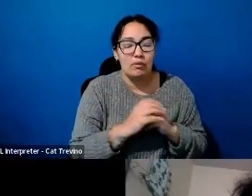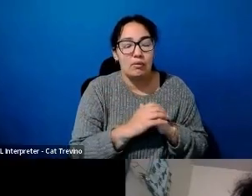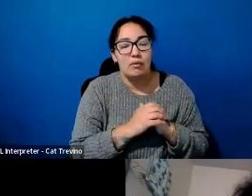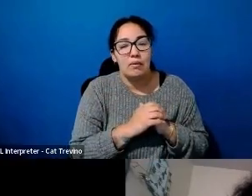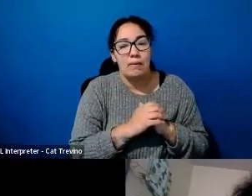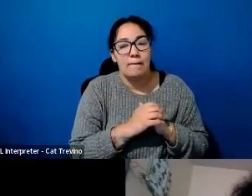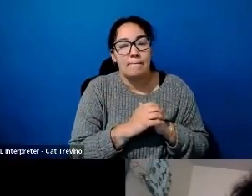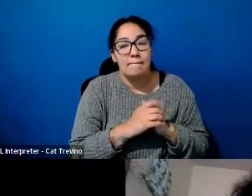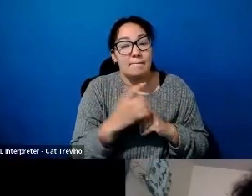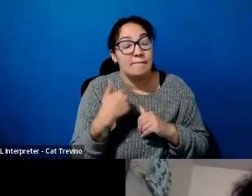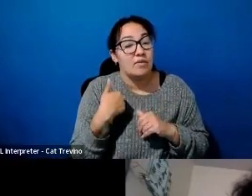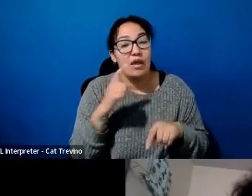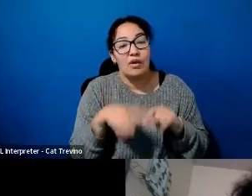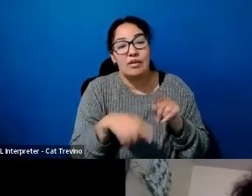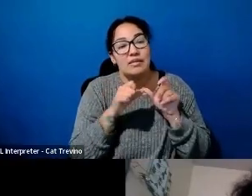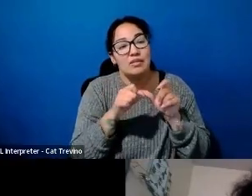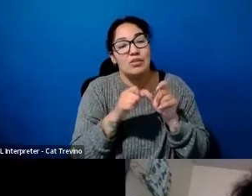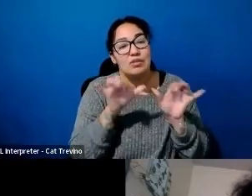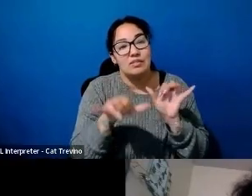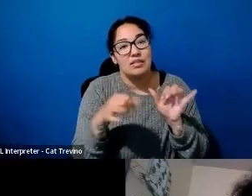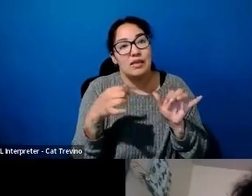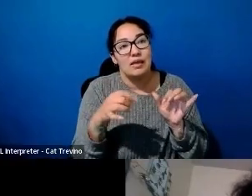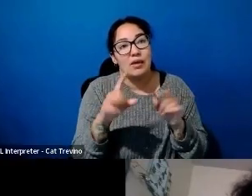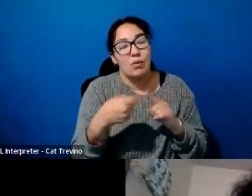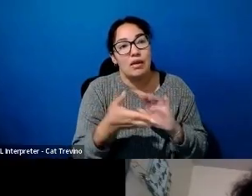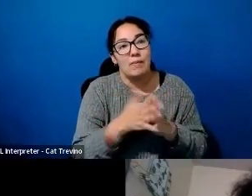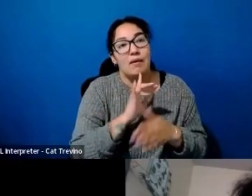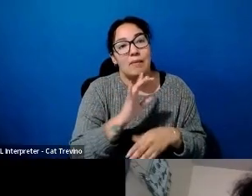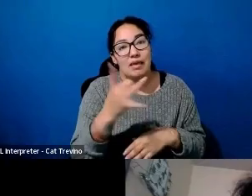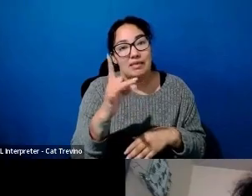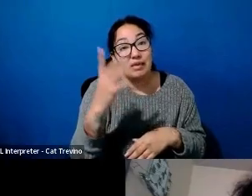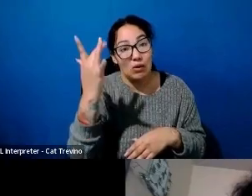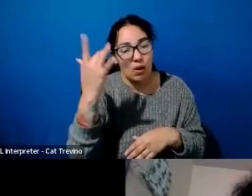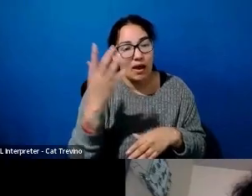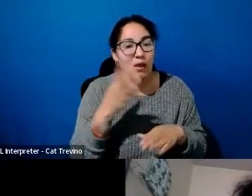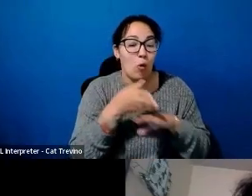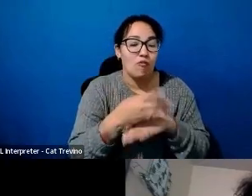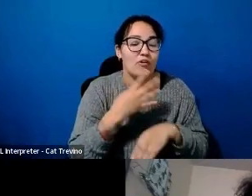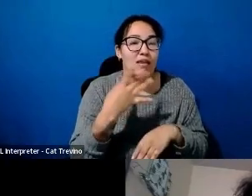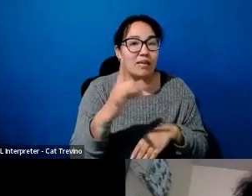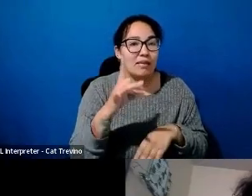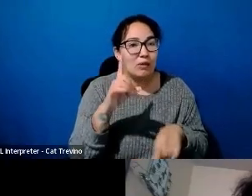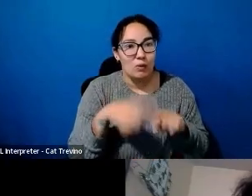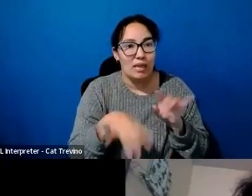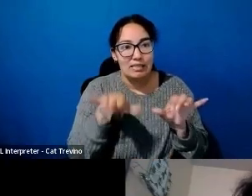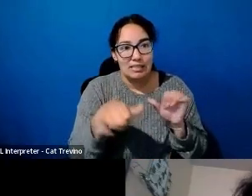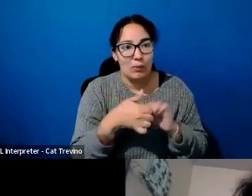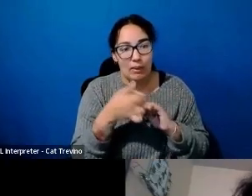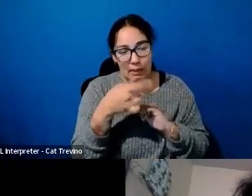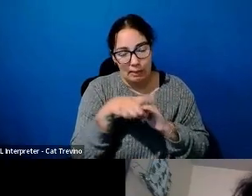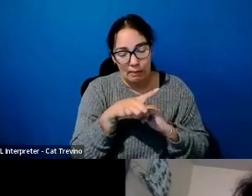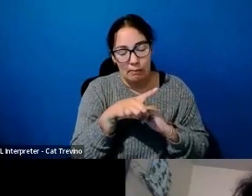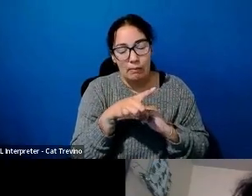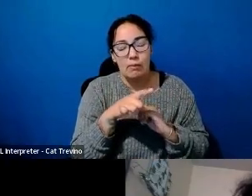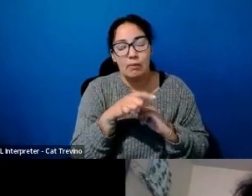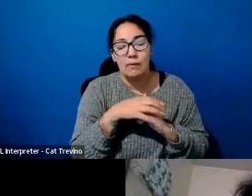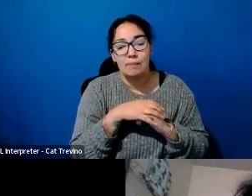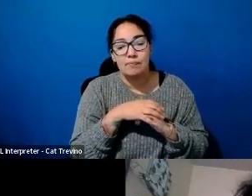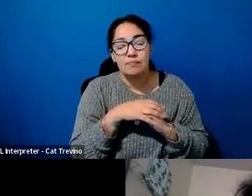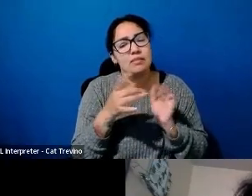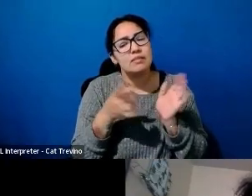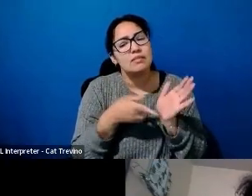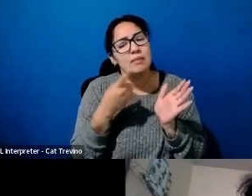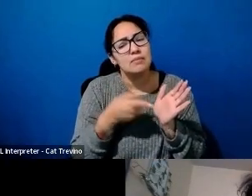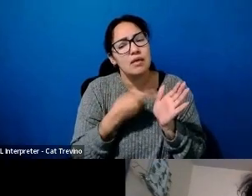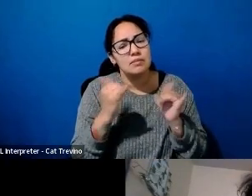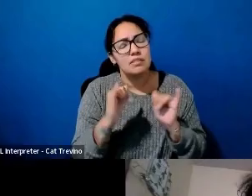Now I couldn't continue to stay with them once I turned 18 because once you're over the age of 18, you can no longer stay with them. They sometimes